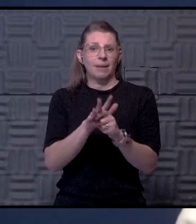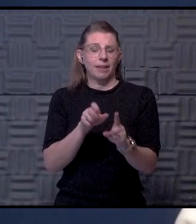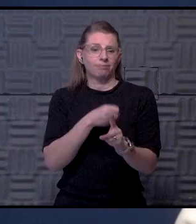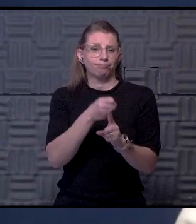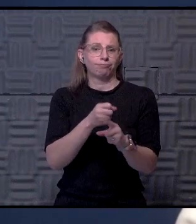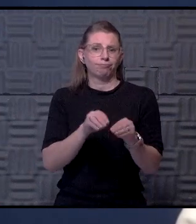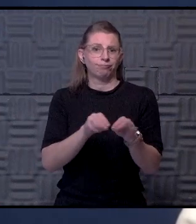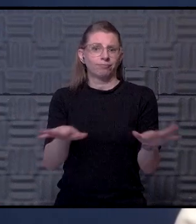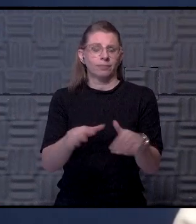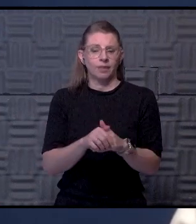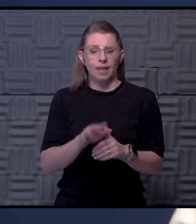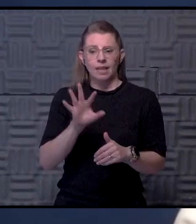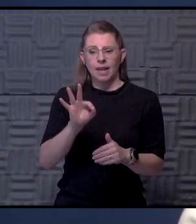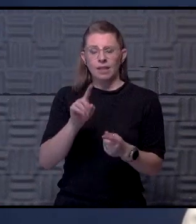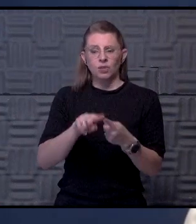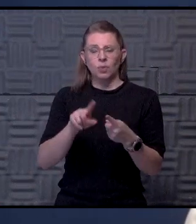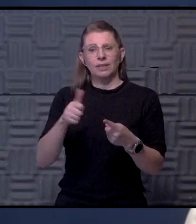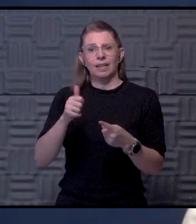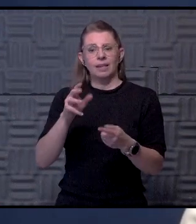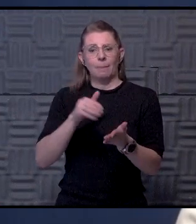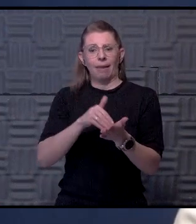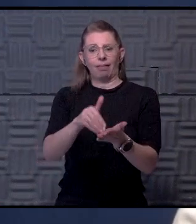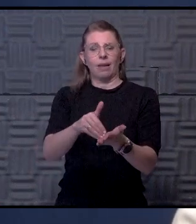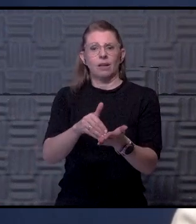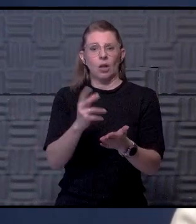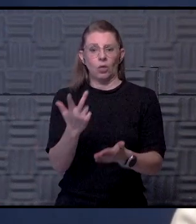to 10 million of the 3 most common cancer